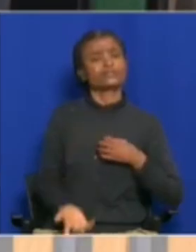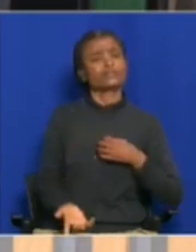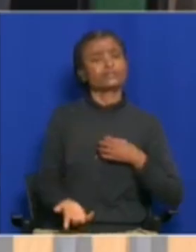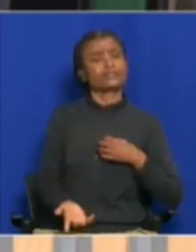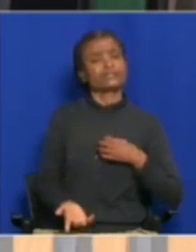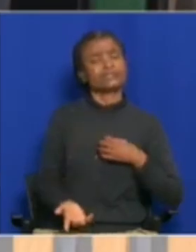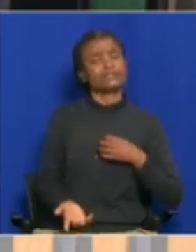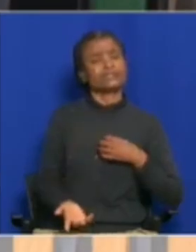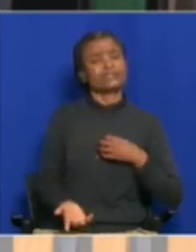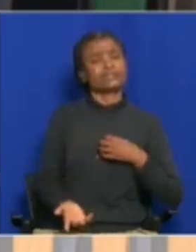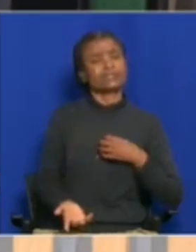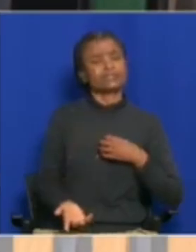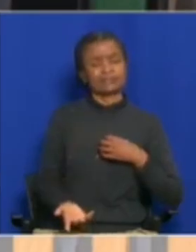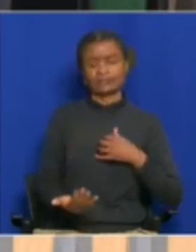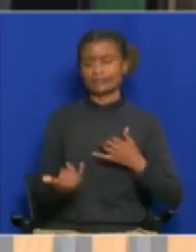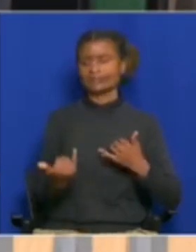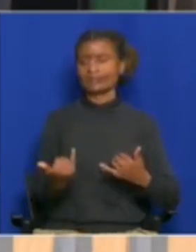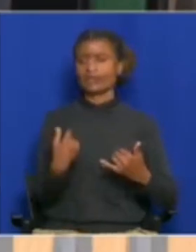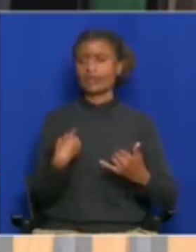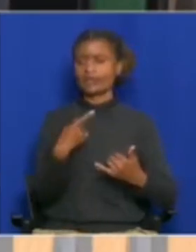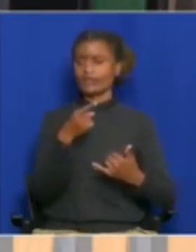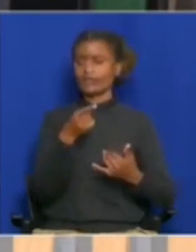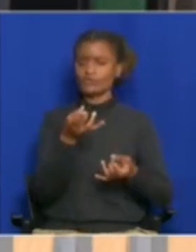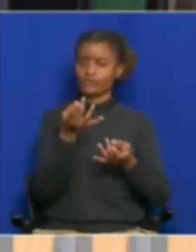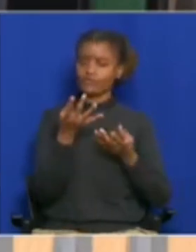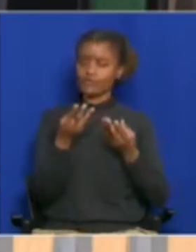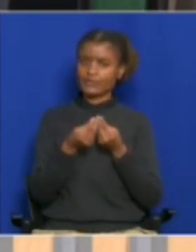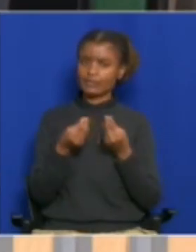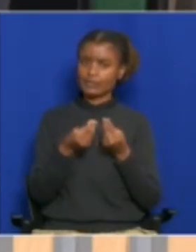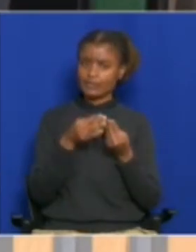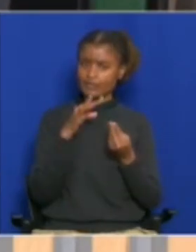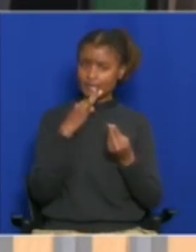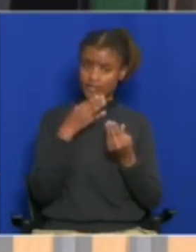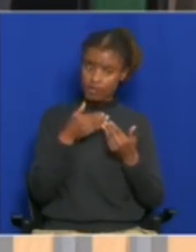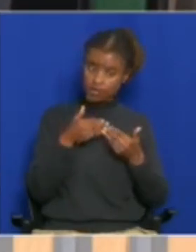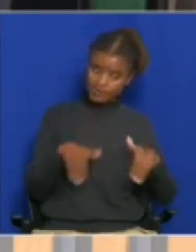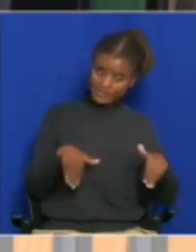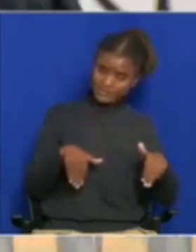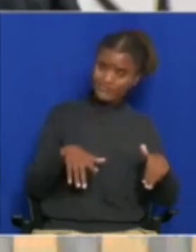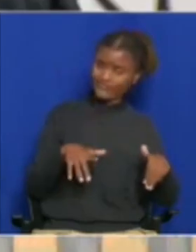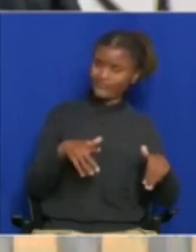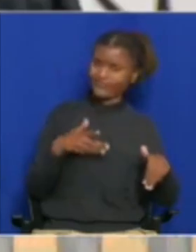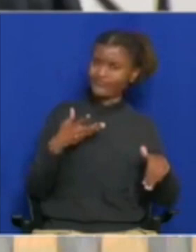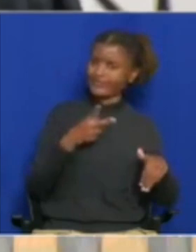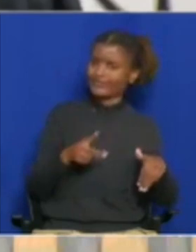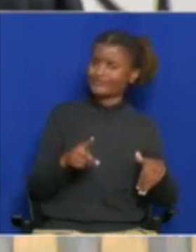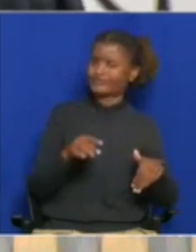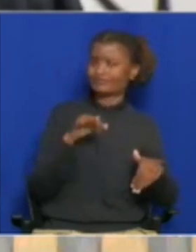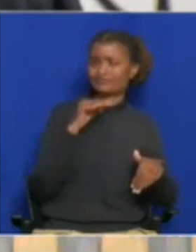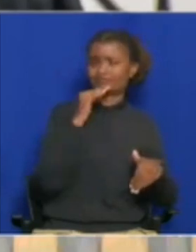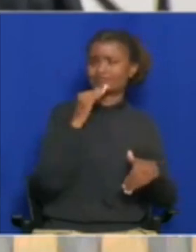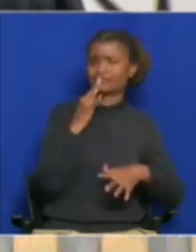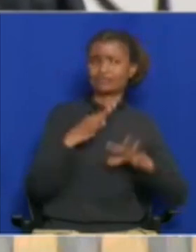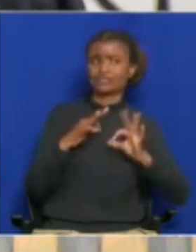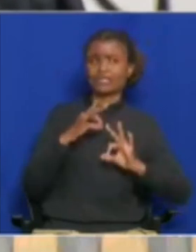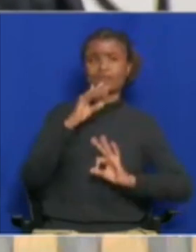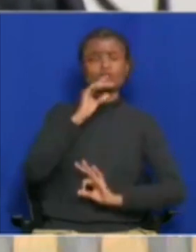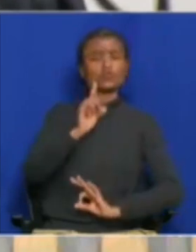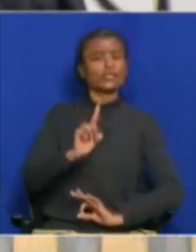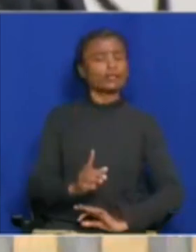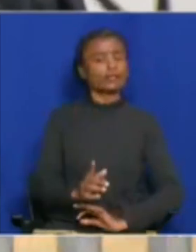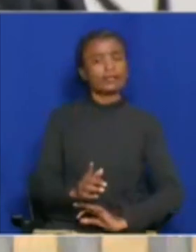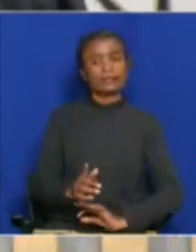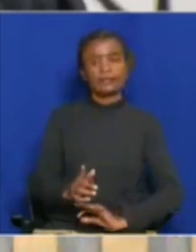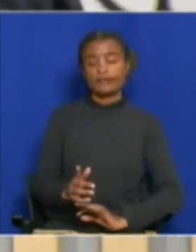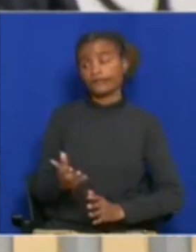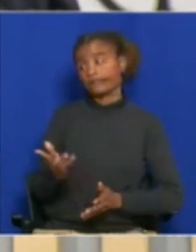to suggest that you also considered it to be objective. Make me understand what you are saying. Maybe I didn't express myself